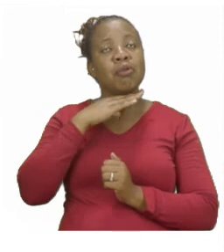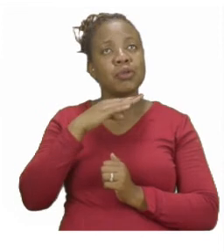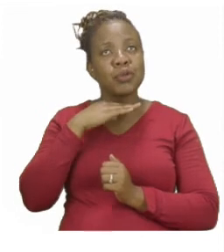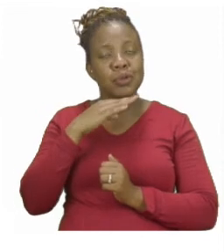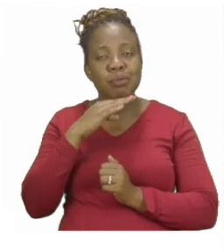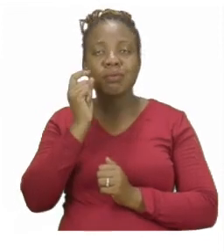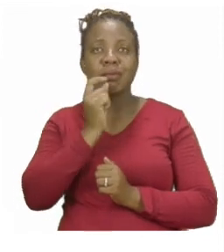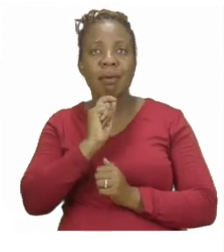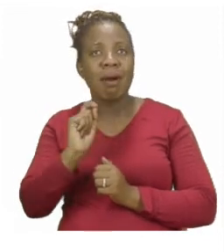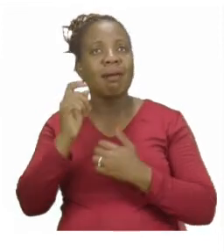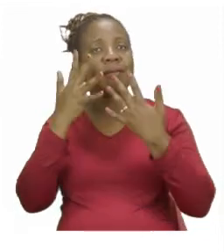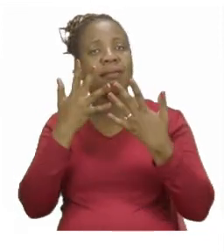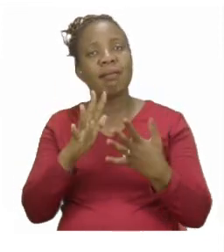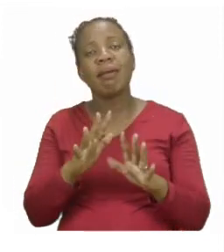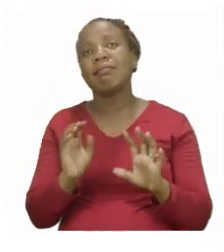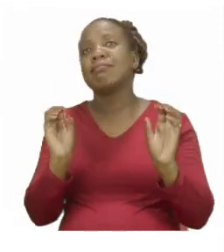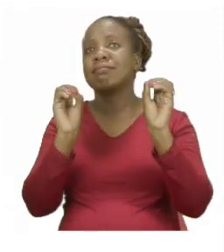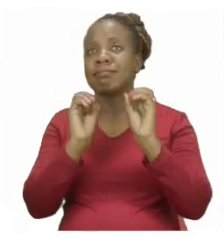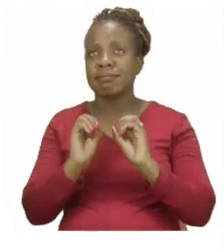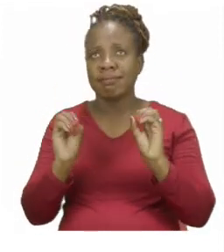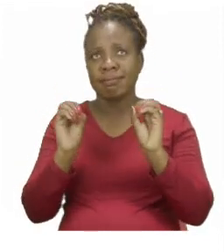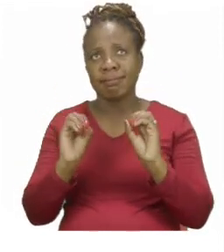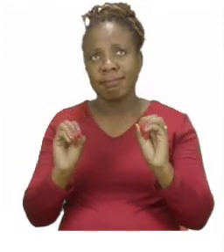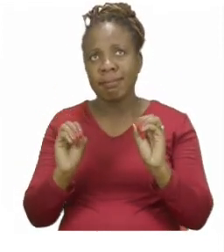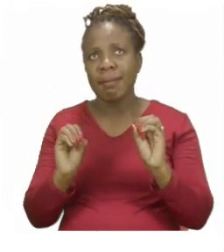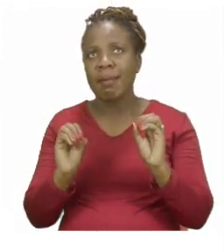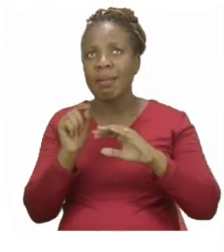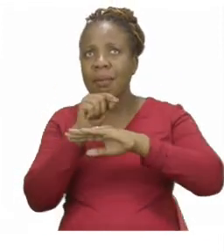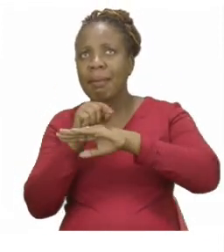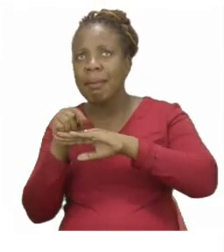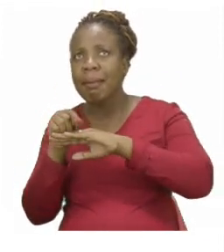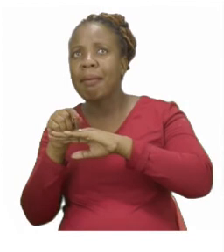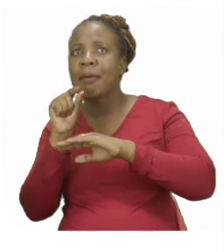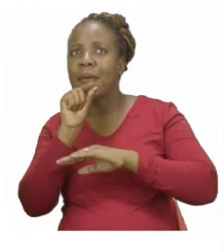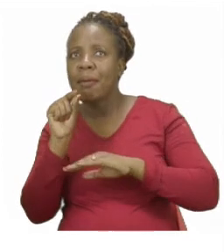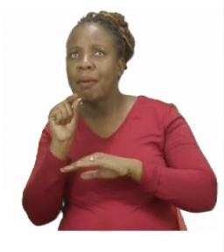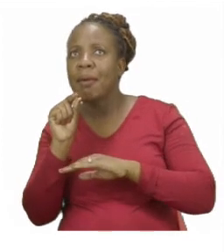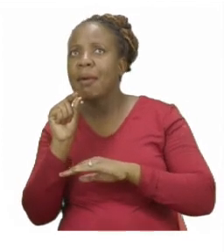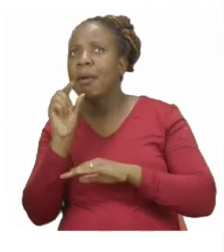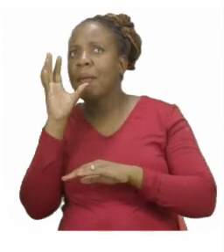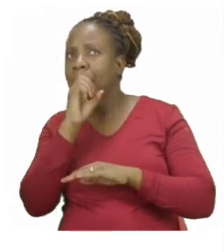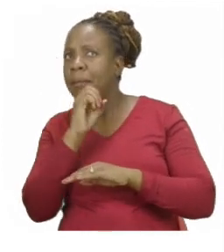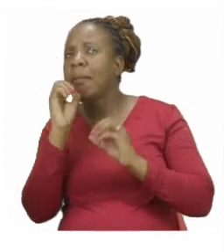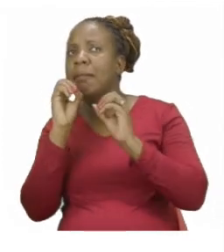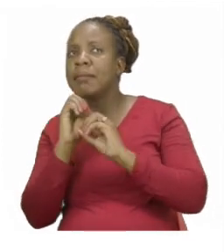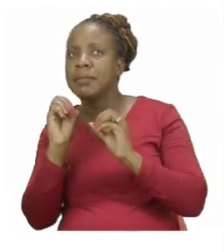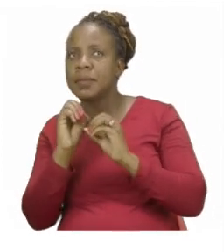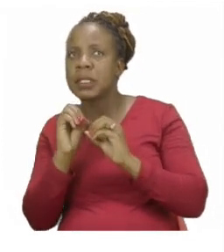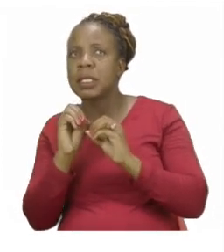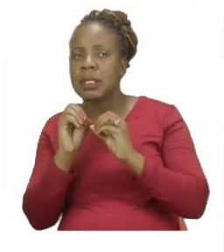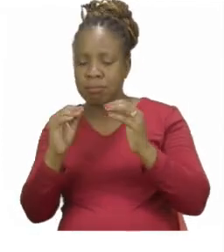story. Now, boys and girls, before we start with our story, I want you to have a look at the word